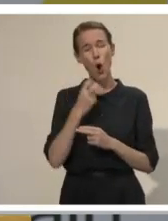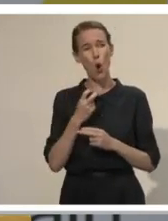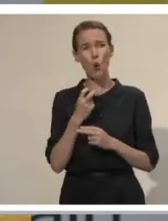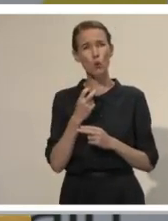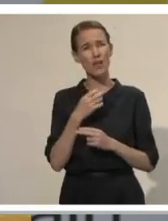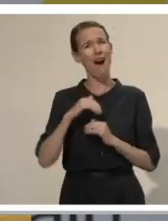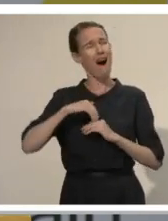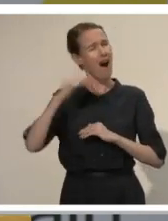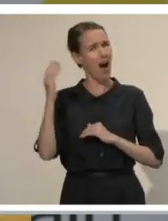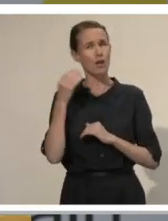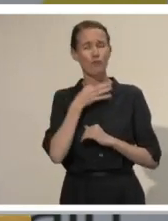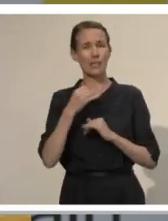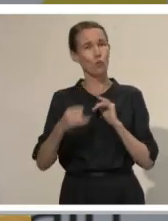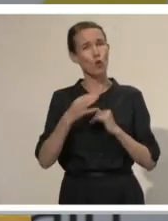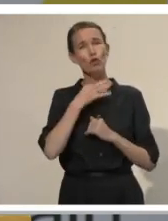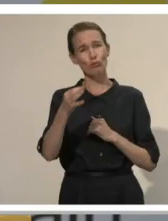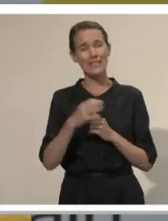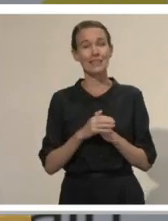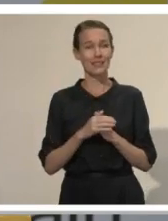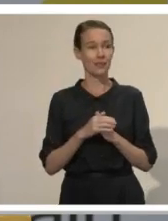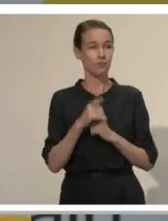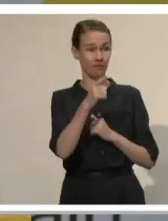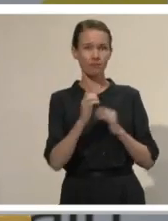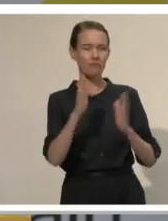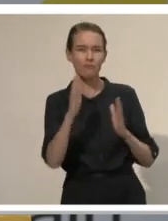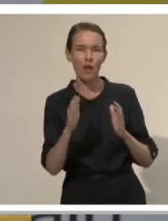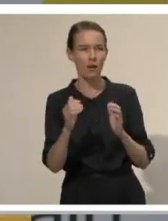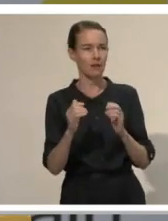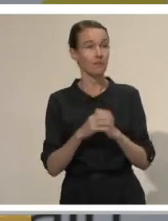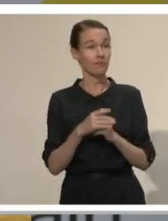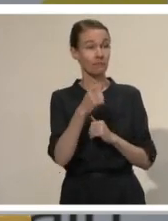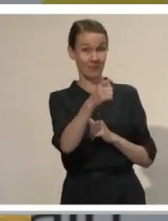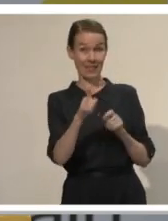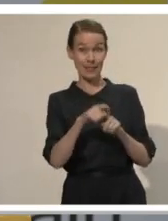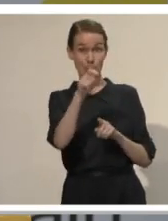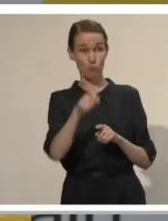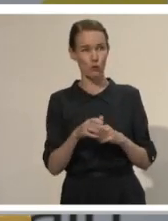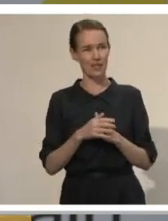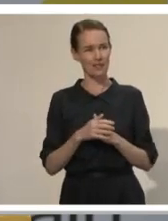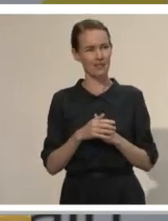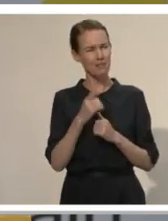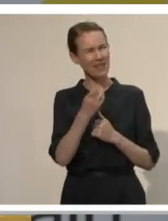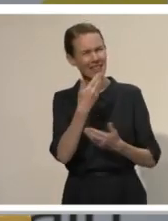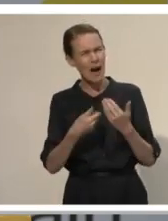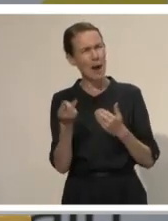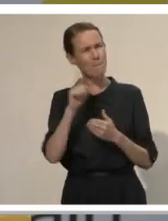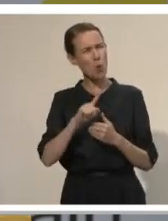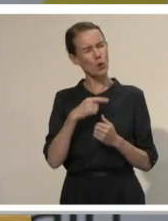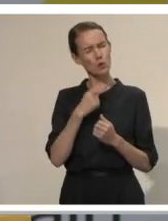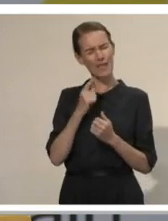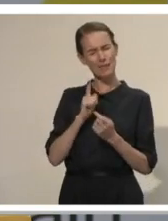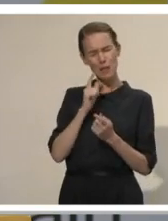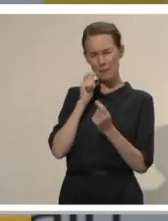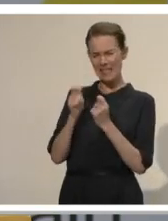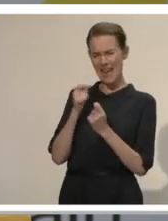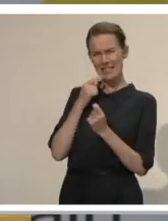outcomes from this infection. How common is it that we get these negative tests? We haven't kind of heard about that too much before. We